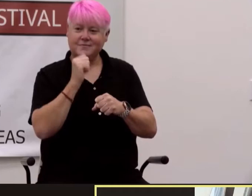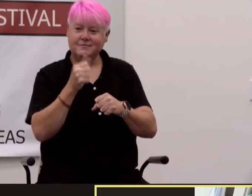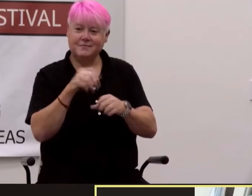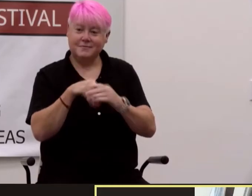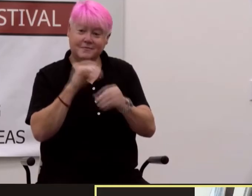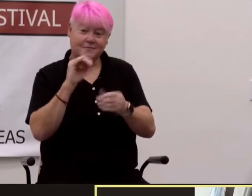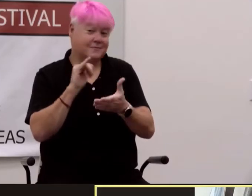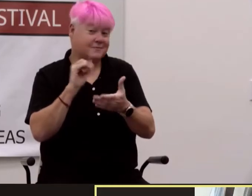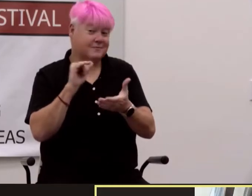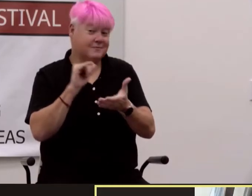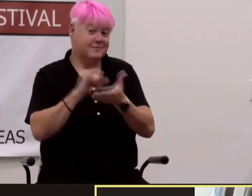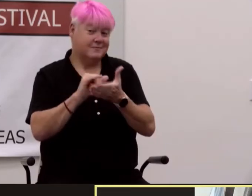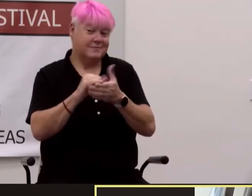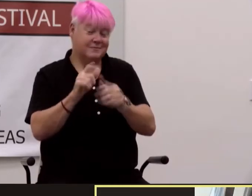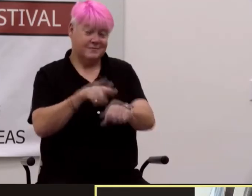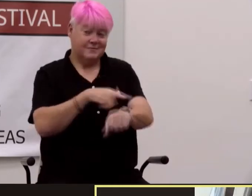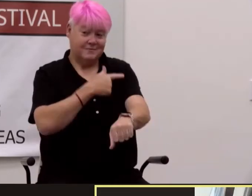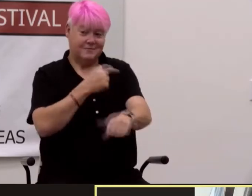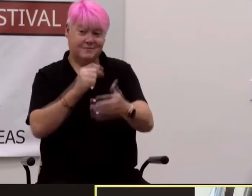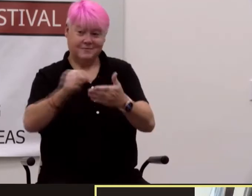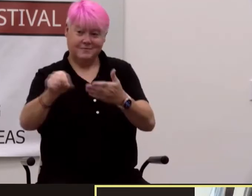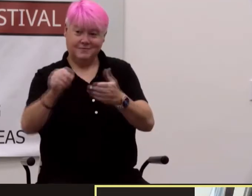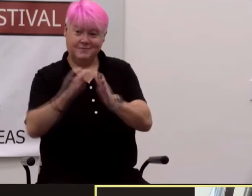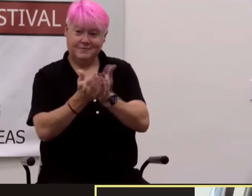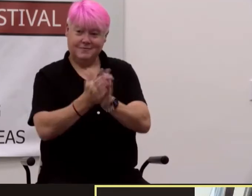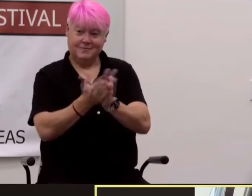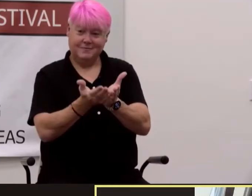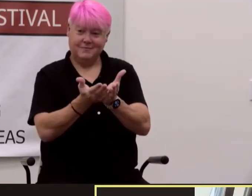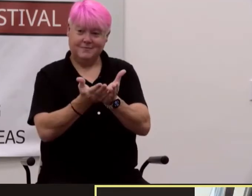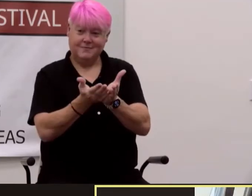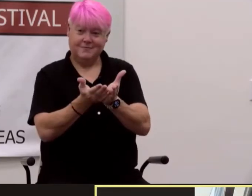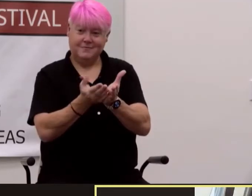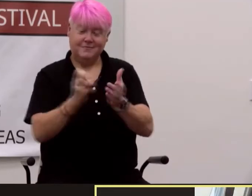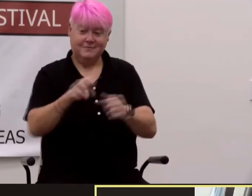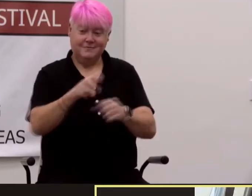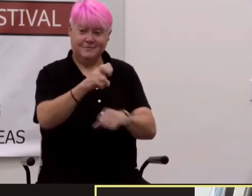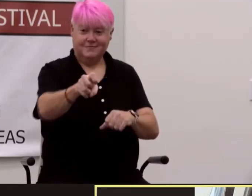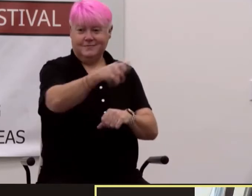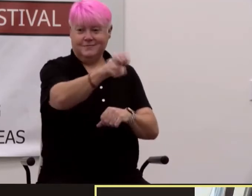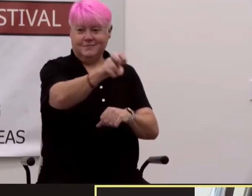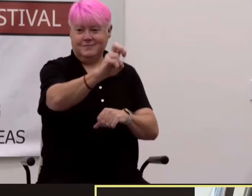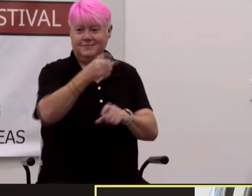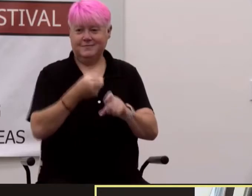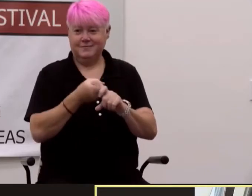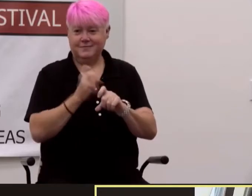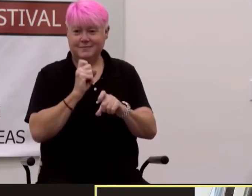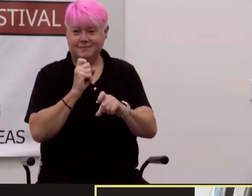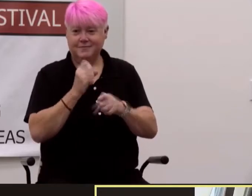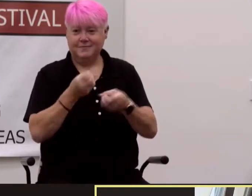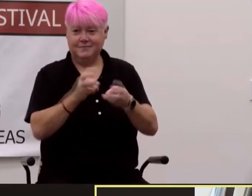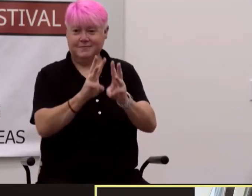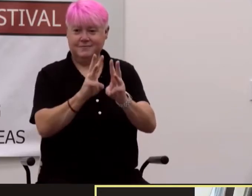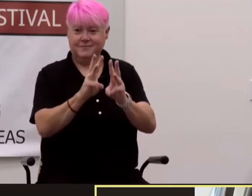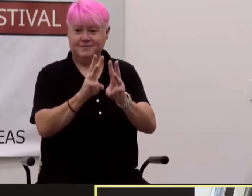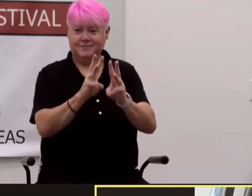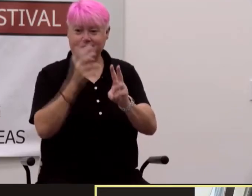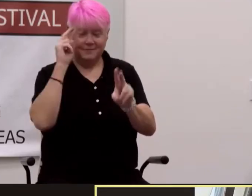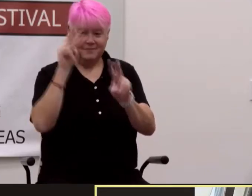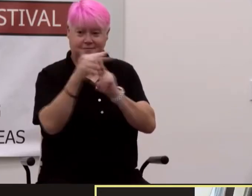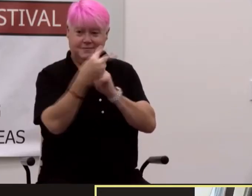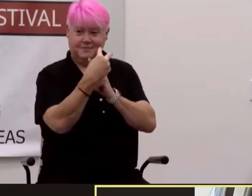mean, writing this book is quite the journey. So I mean, from the way your perspective